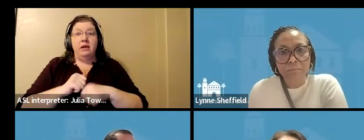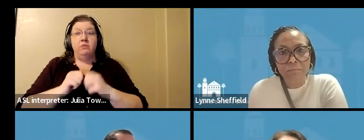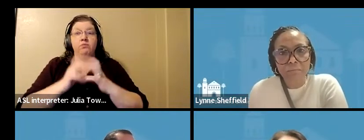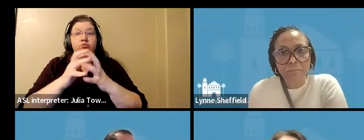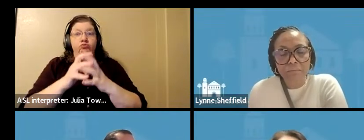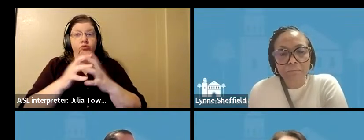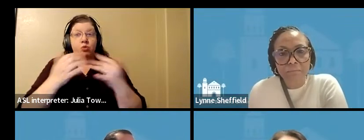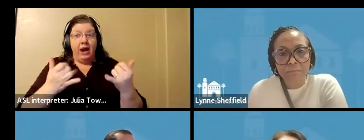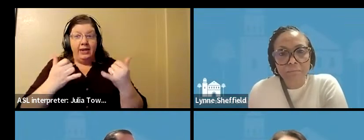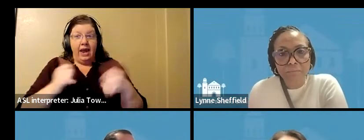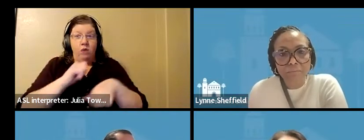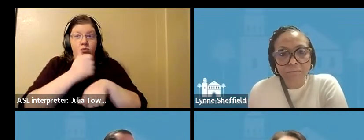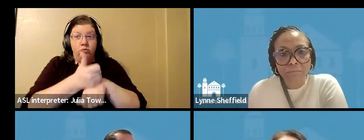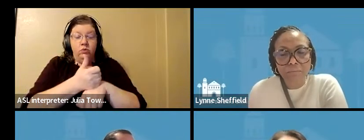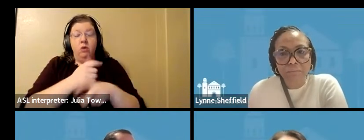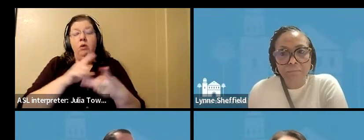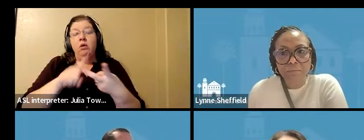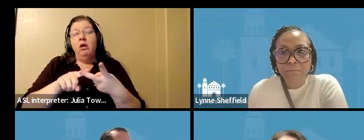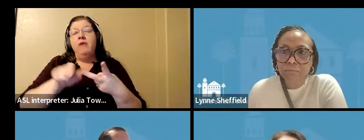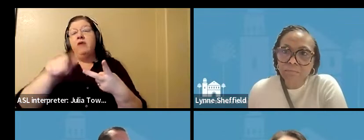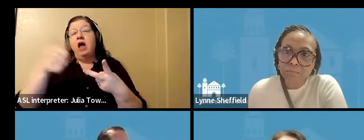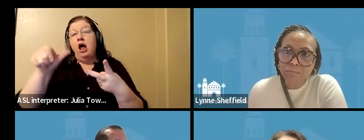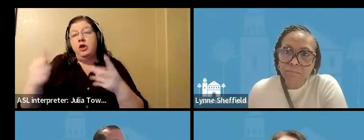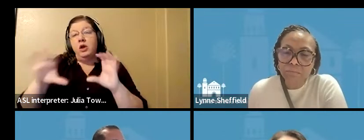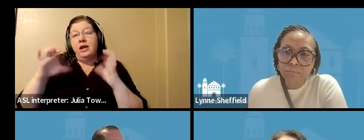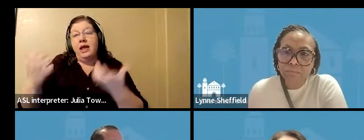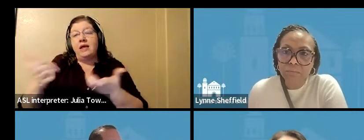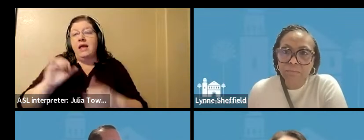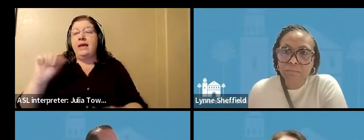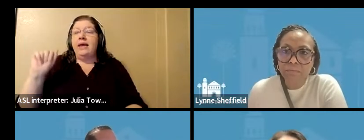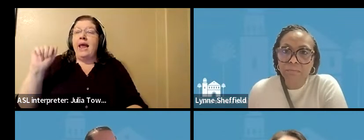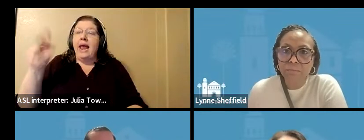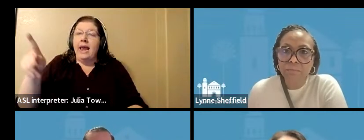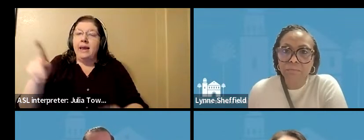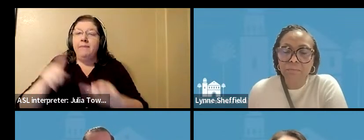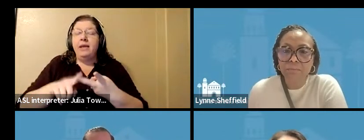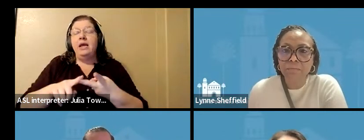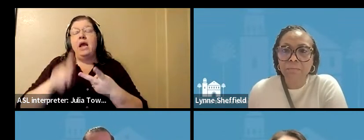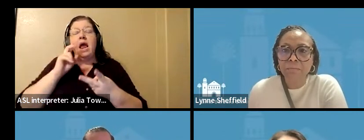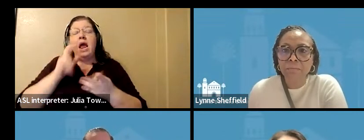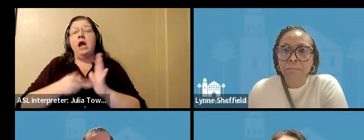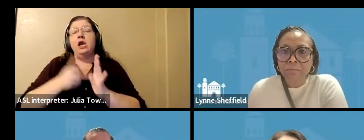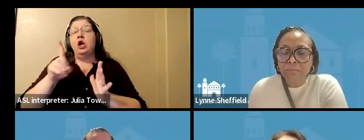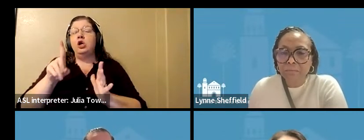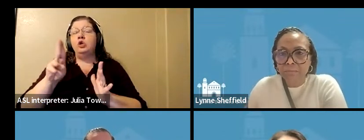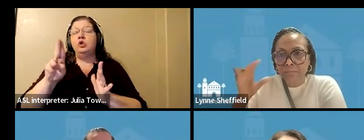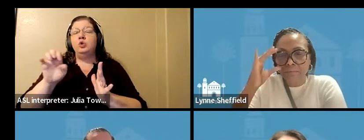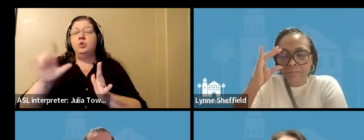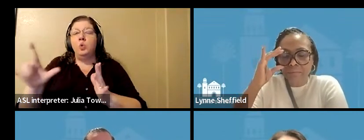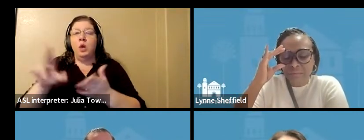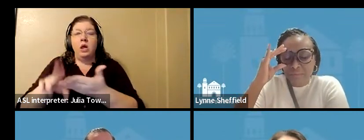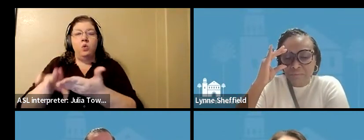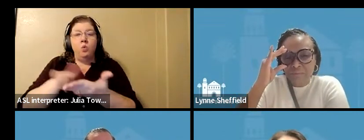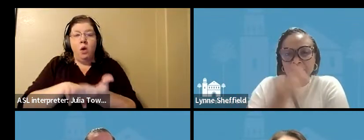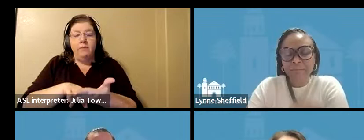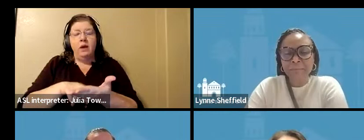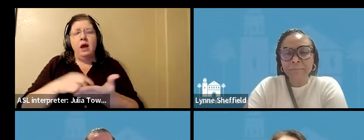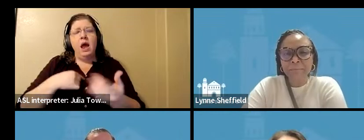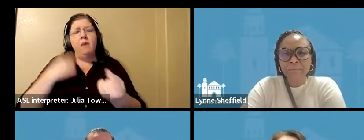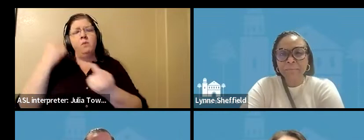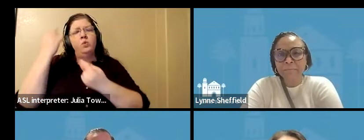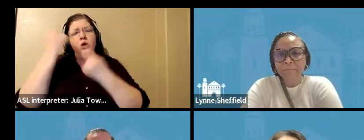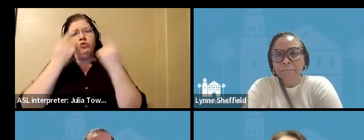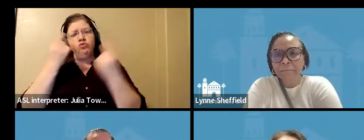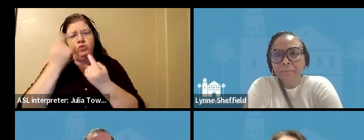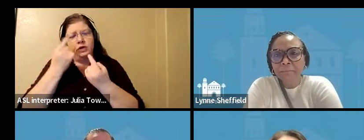but also of other classes such as AP and dual enrollment. And one of my wonderings is,